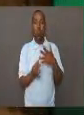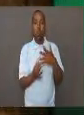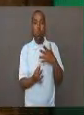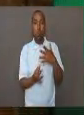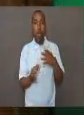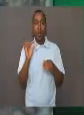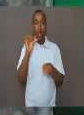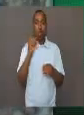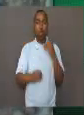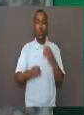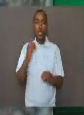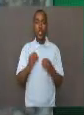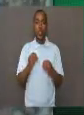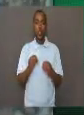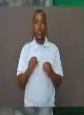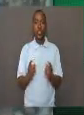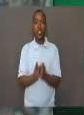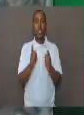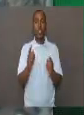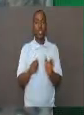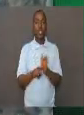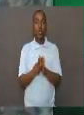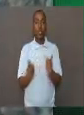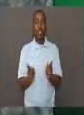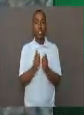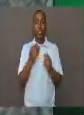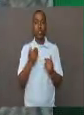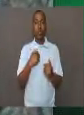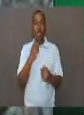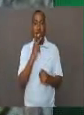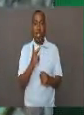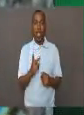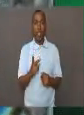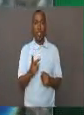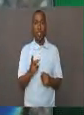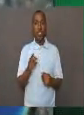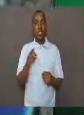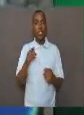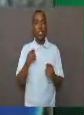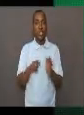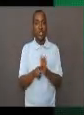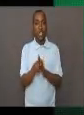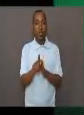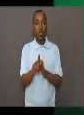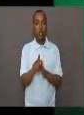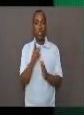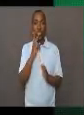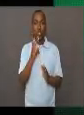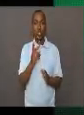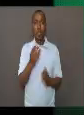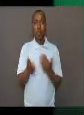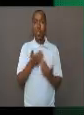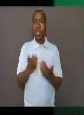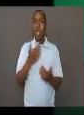by microorganisms, germs, and the germs were causing the wine to sour. But with a simple